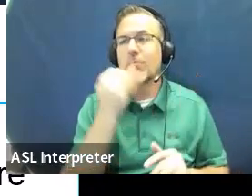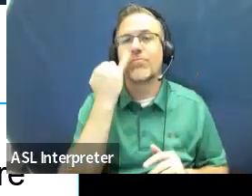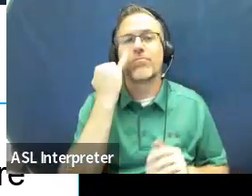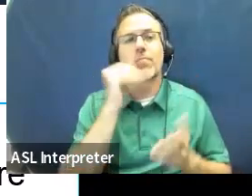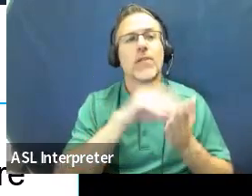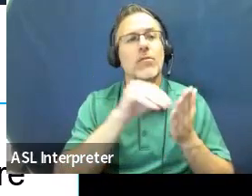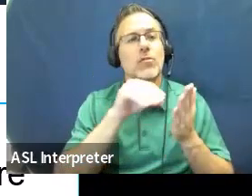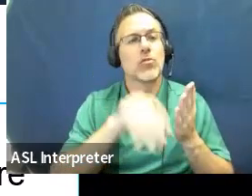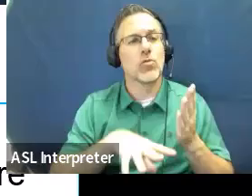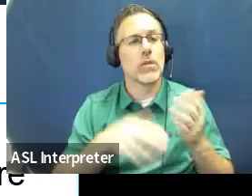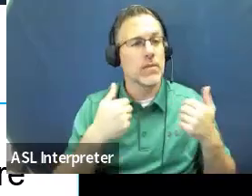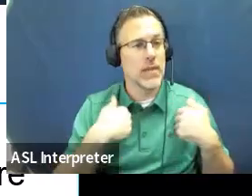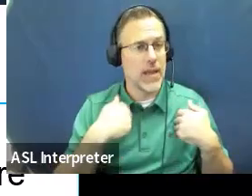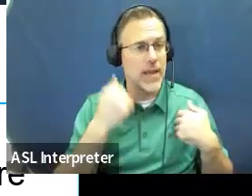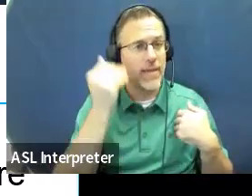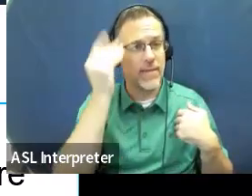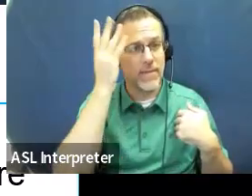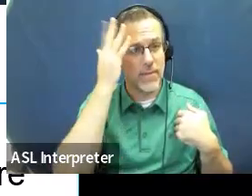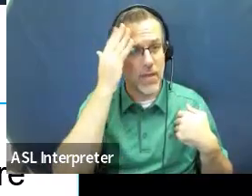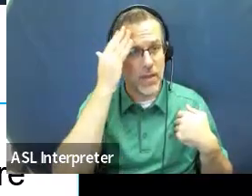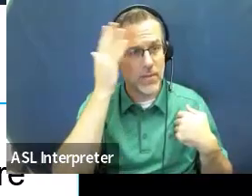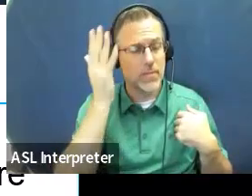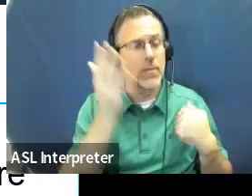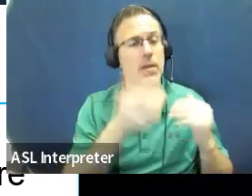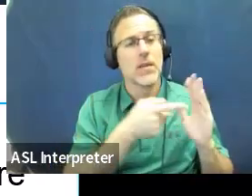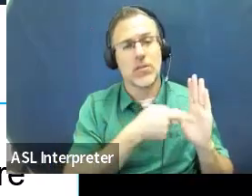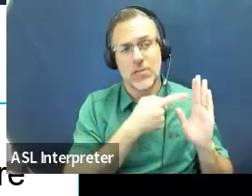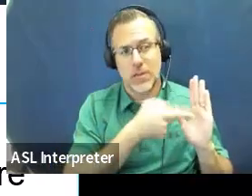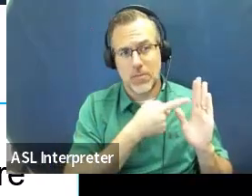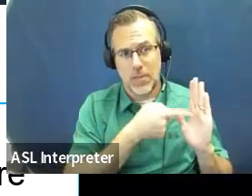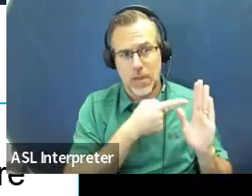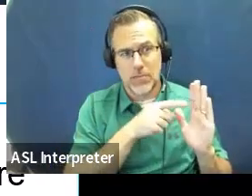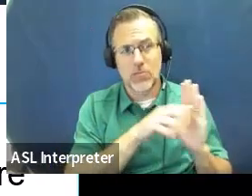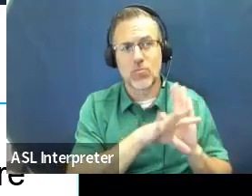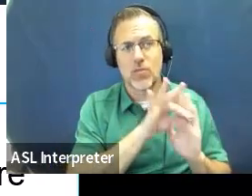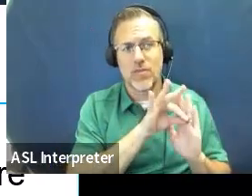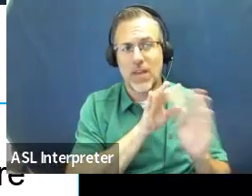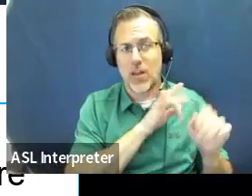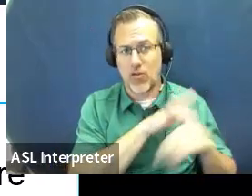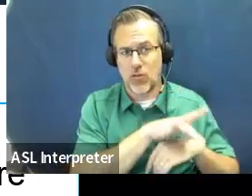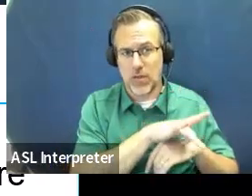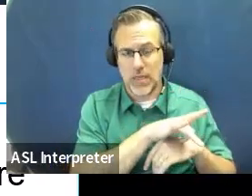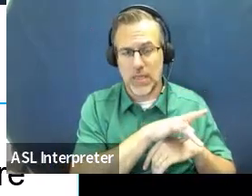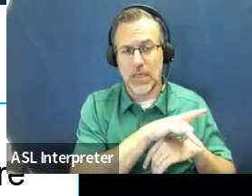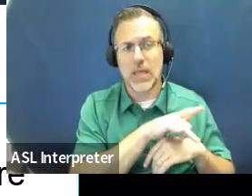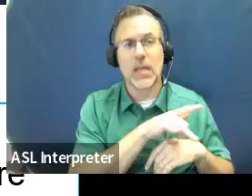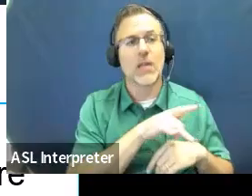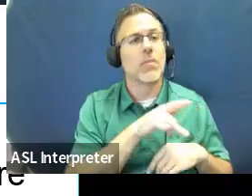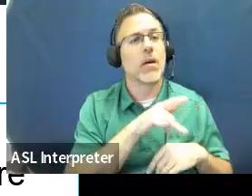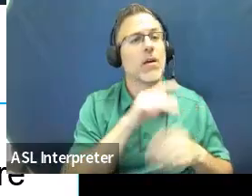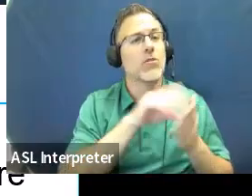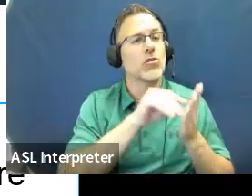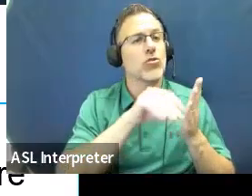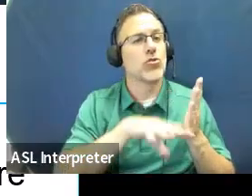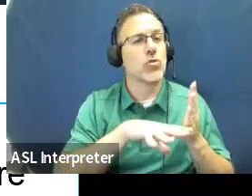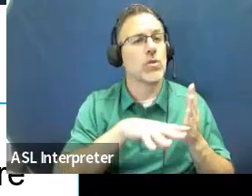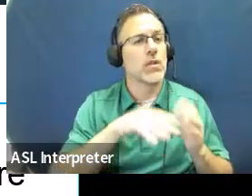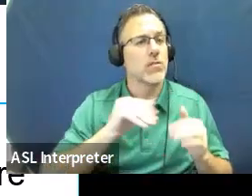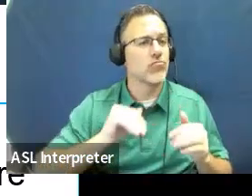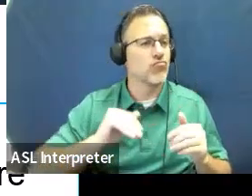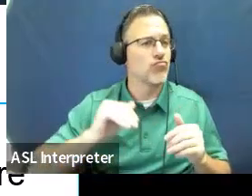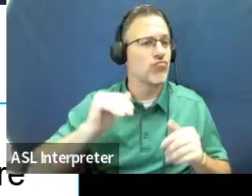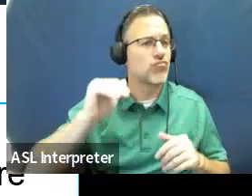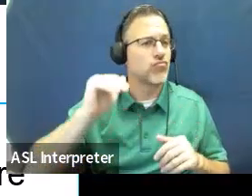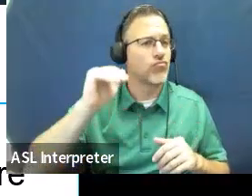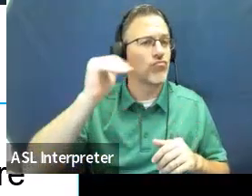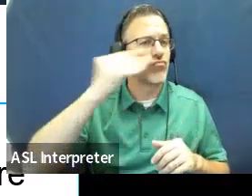with autism. Sometimes that is done early on. And so as the child gets older, that evaluation